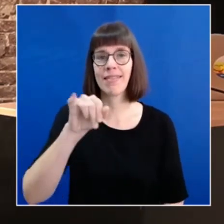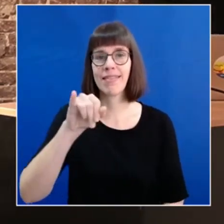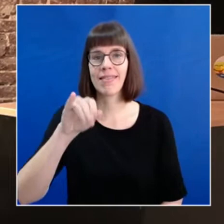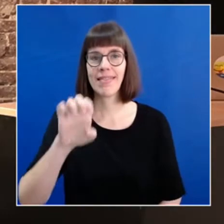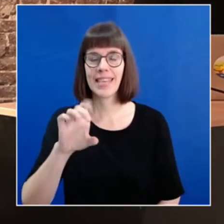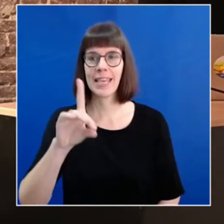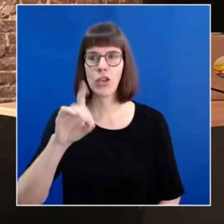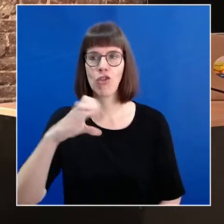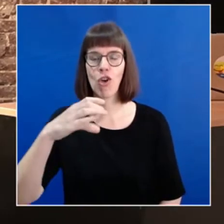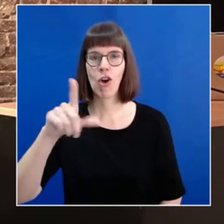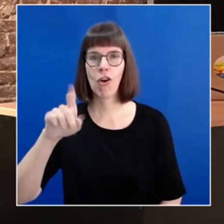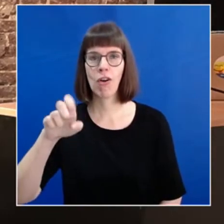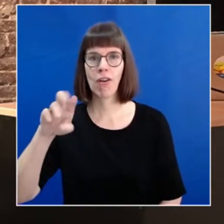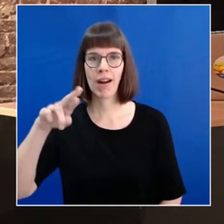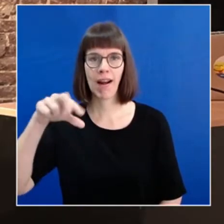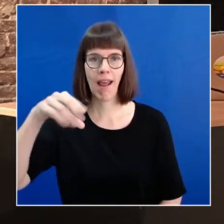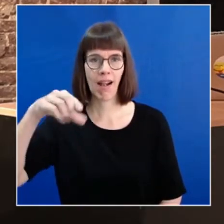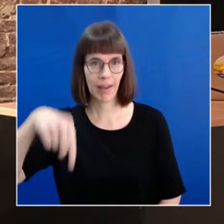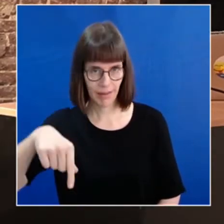Dennie in